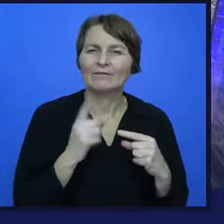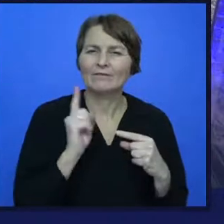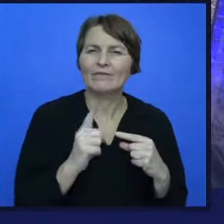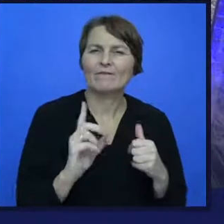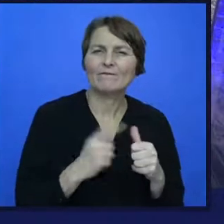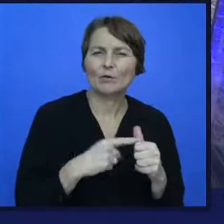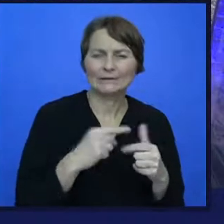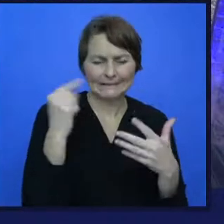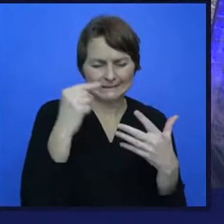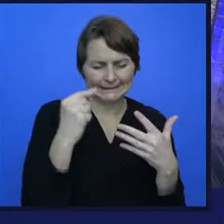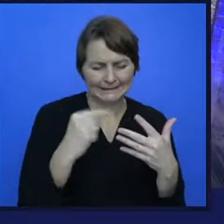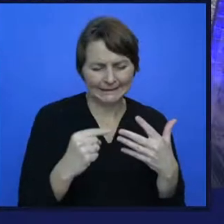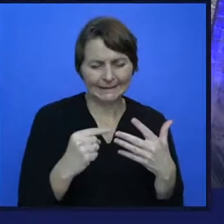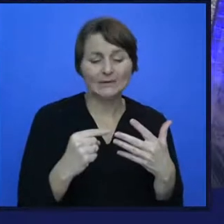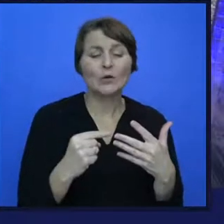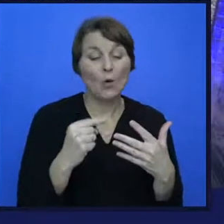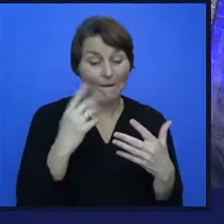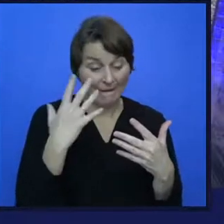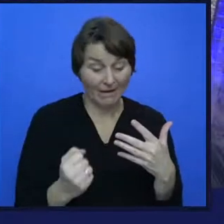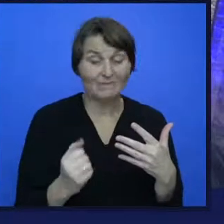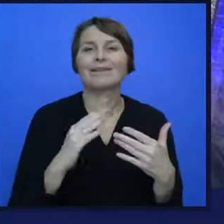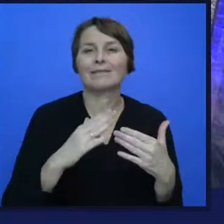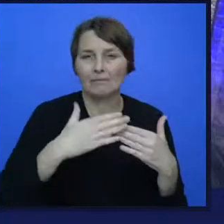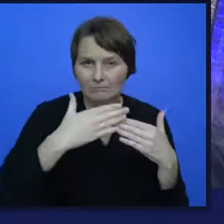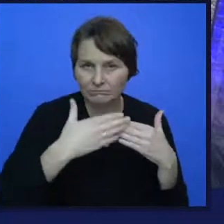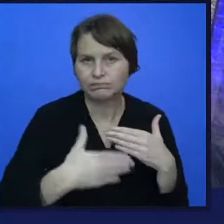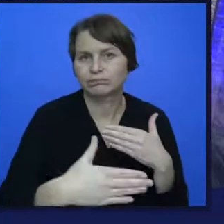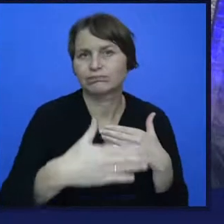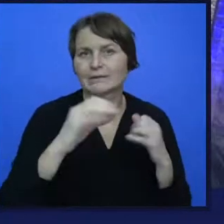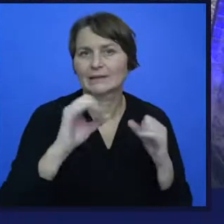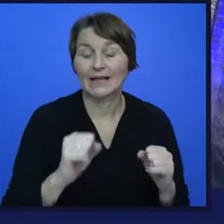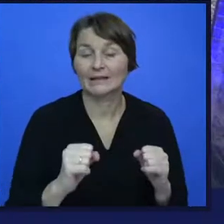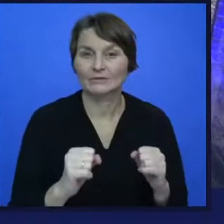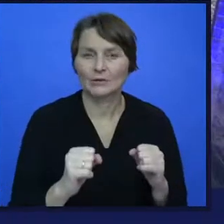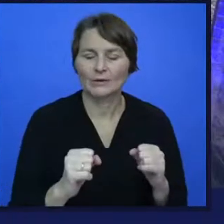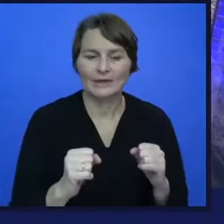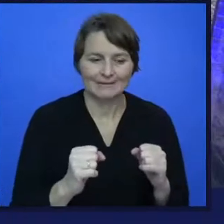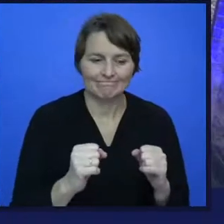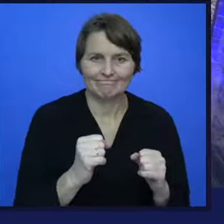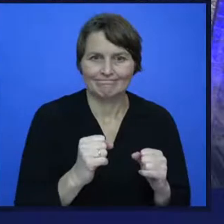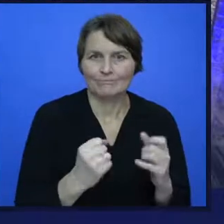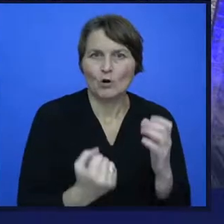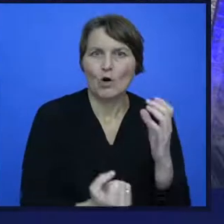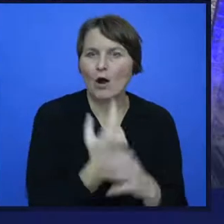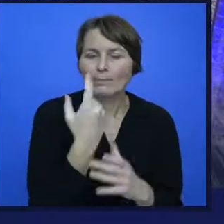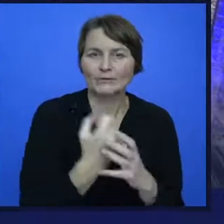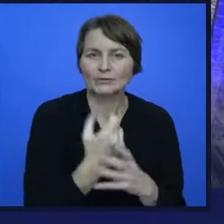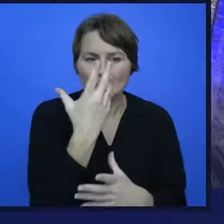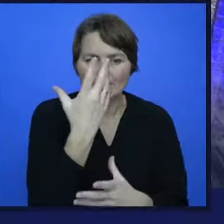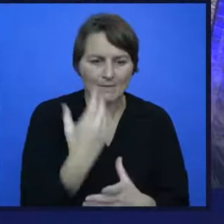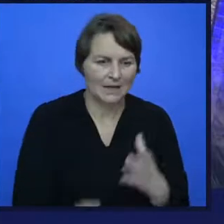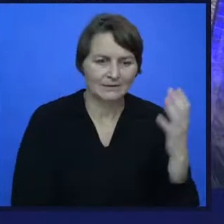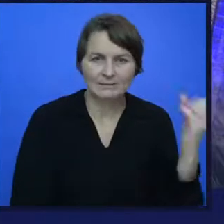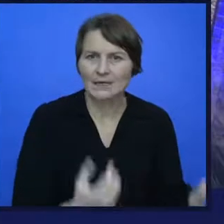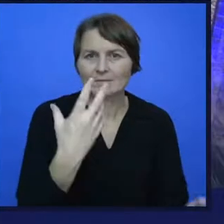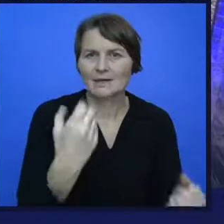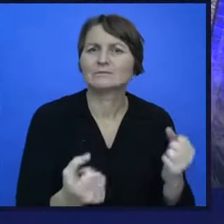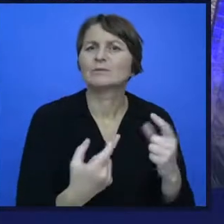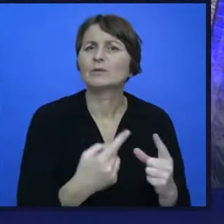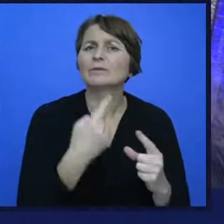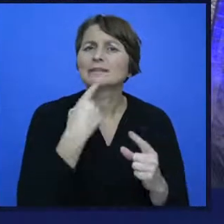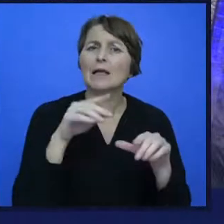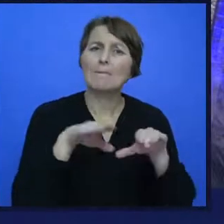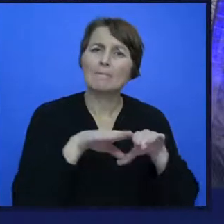they can't move forward unless they do so, missing out on part of the opportunity, right? I think, you know, if you're talking about platform and enablement